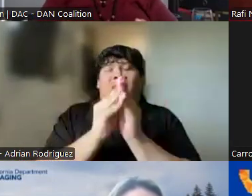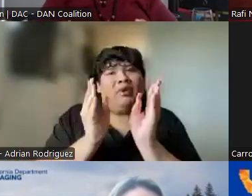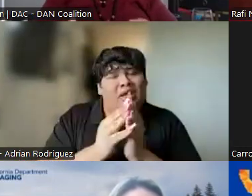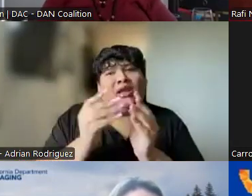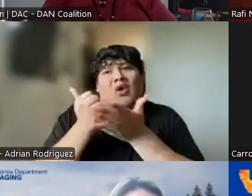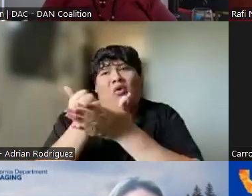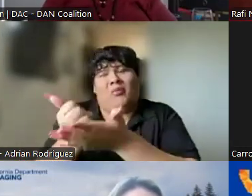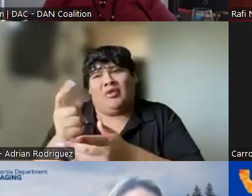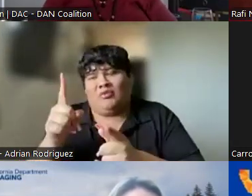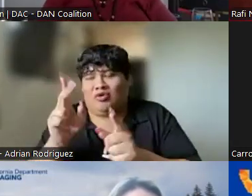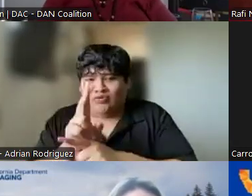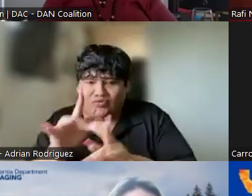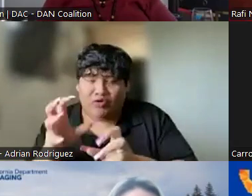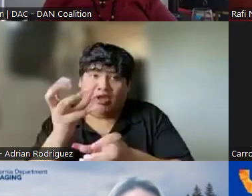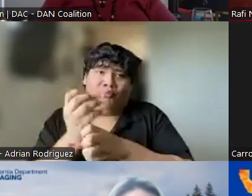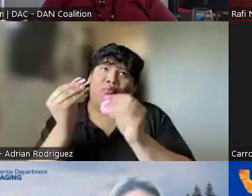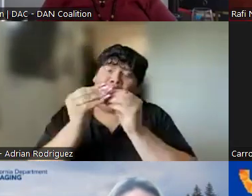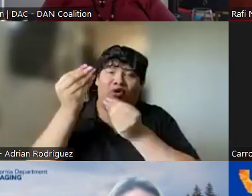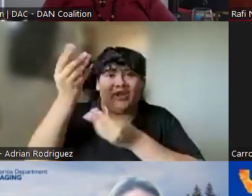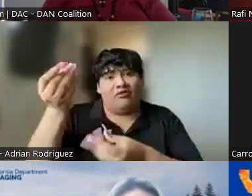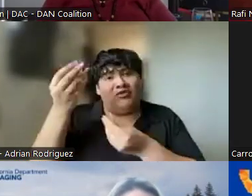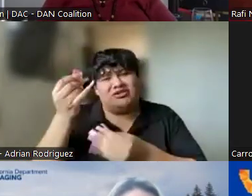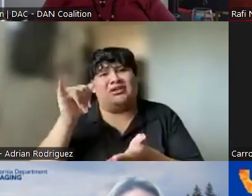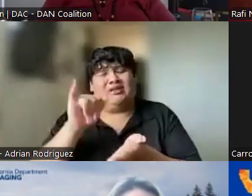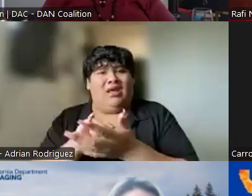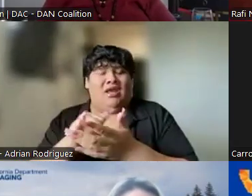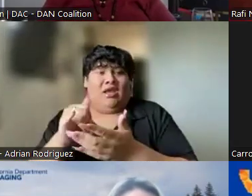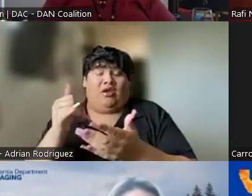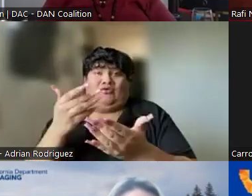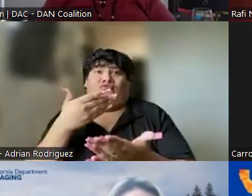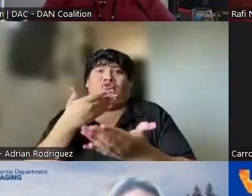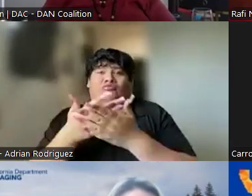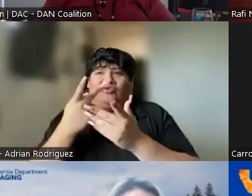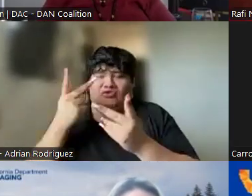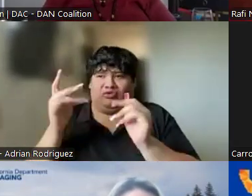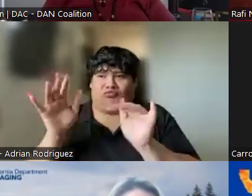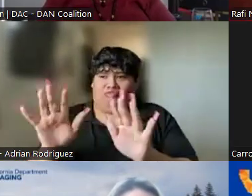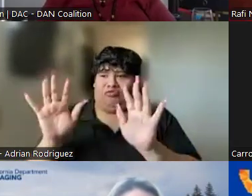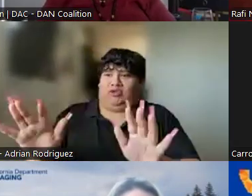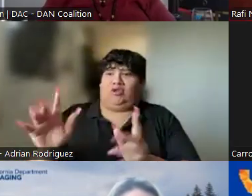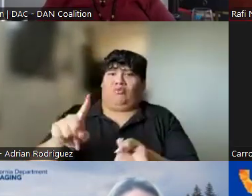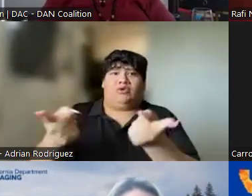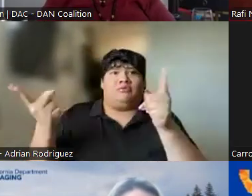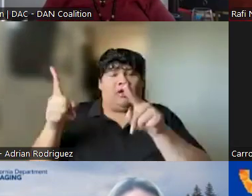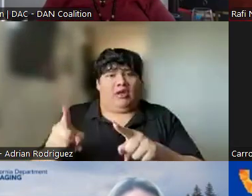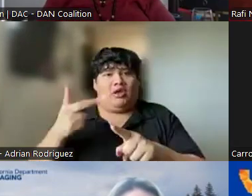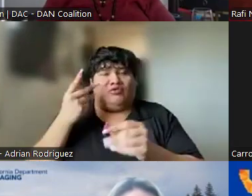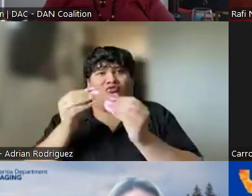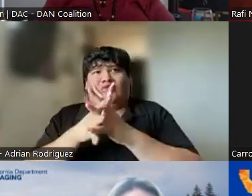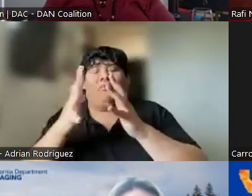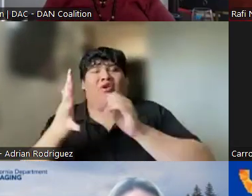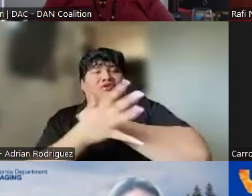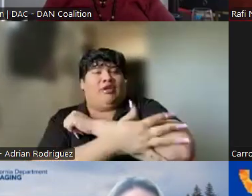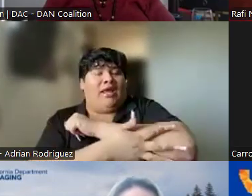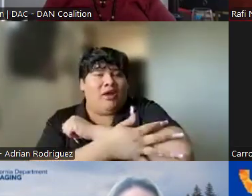that's happening where they can get more information. That's resulted in our rural region of one of our major counties coming to